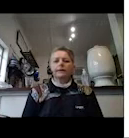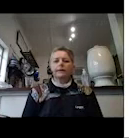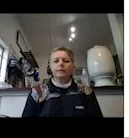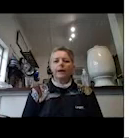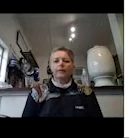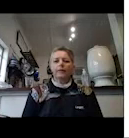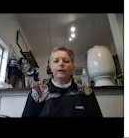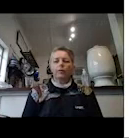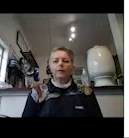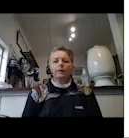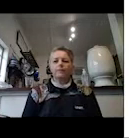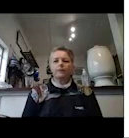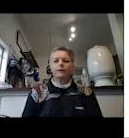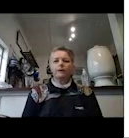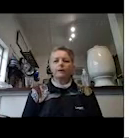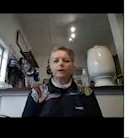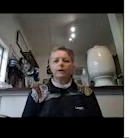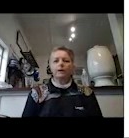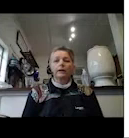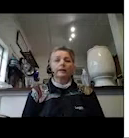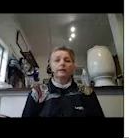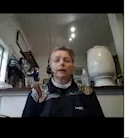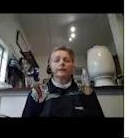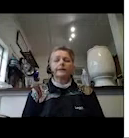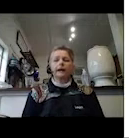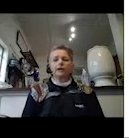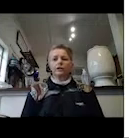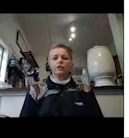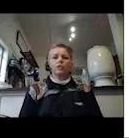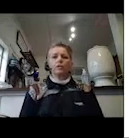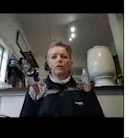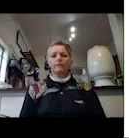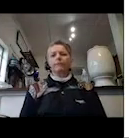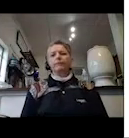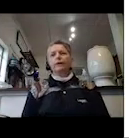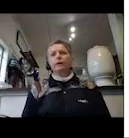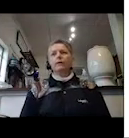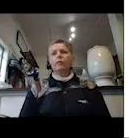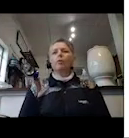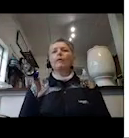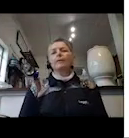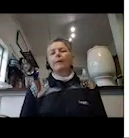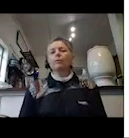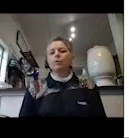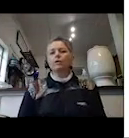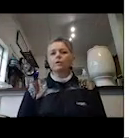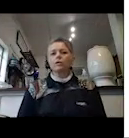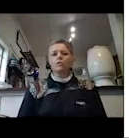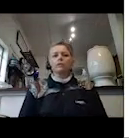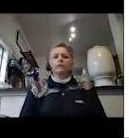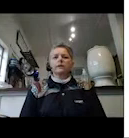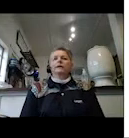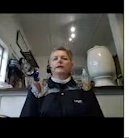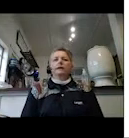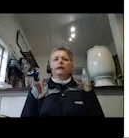is anticipating that there will be legal litigation or whether the matter will go to